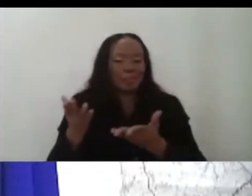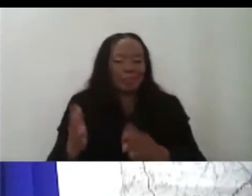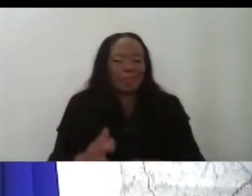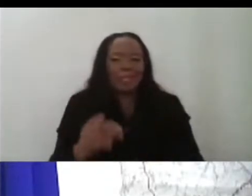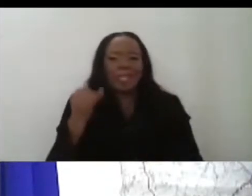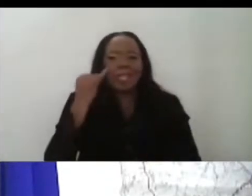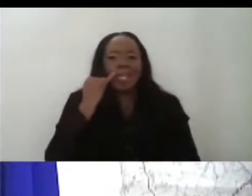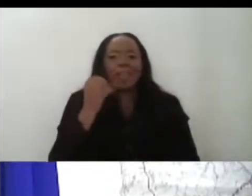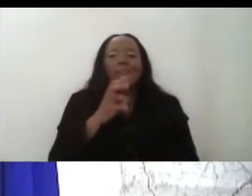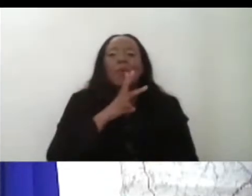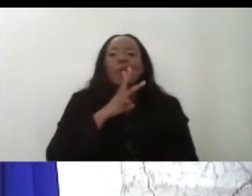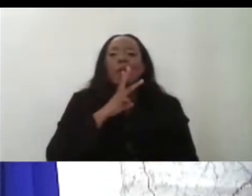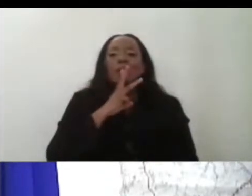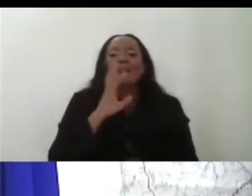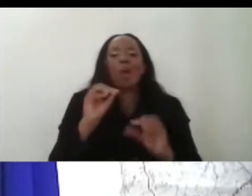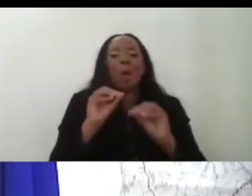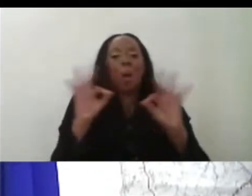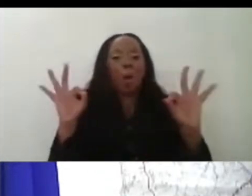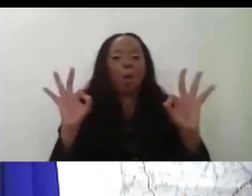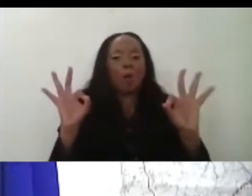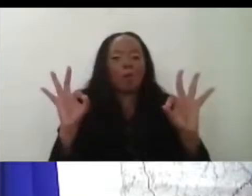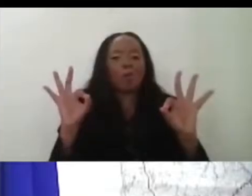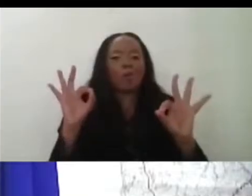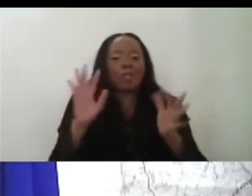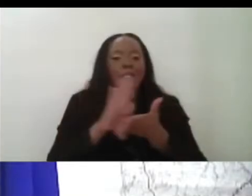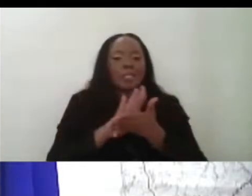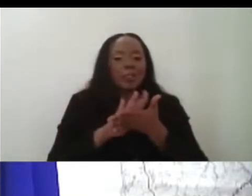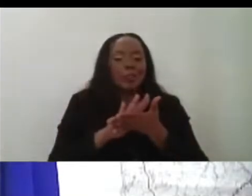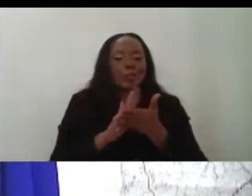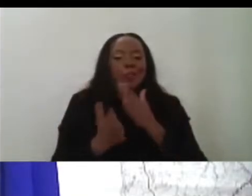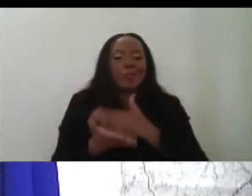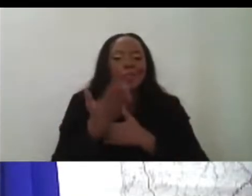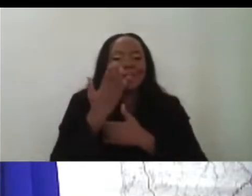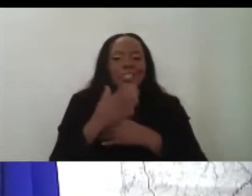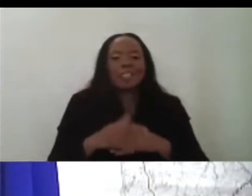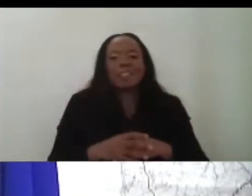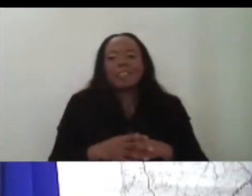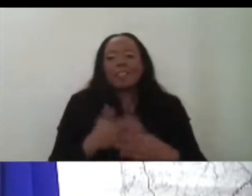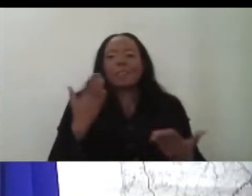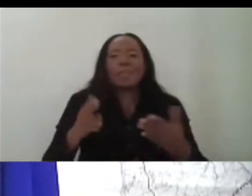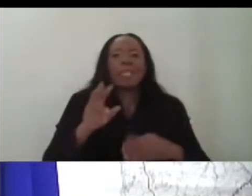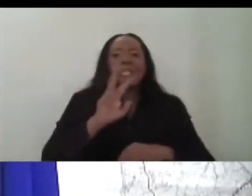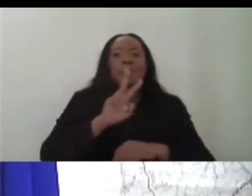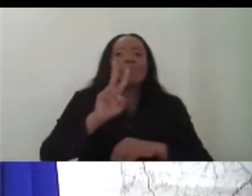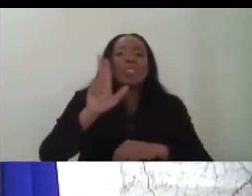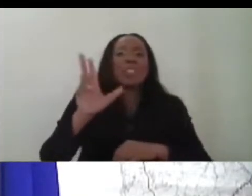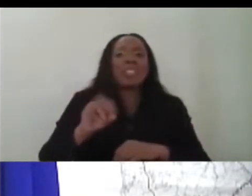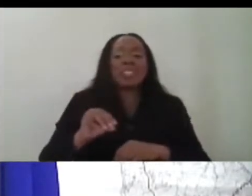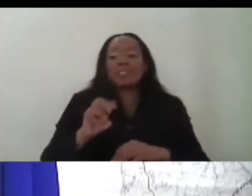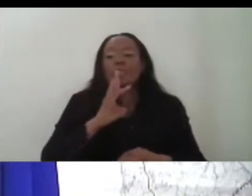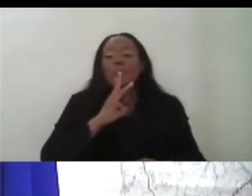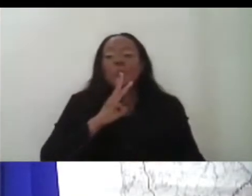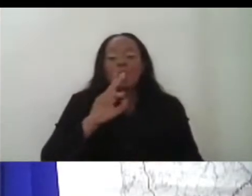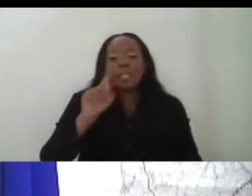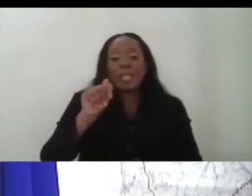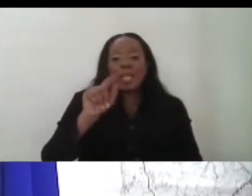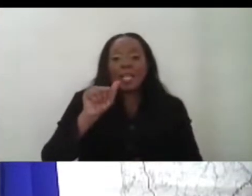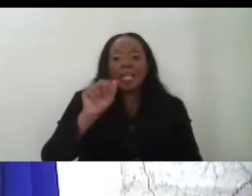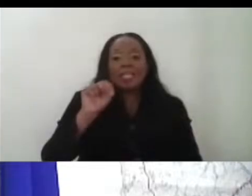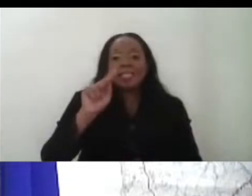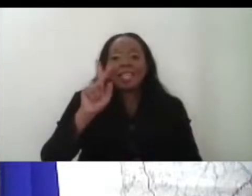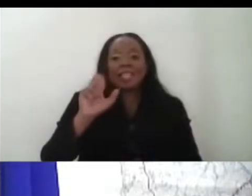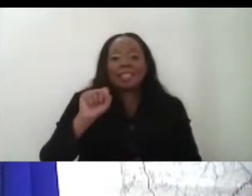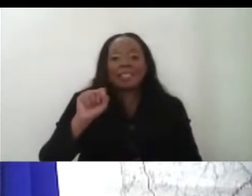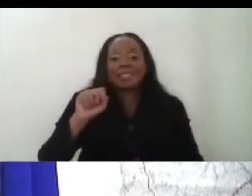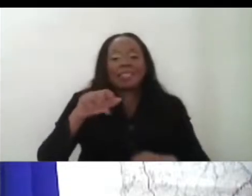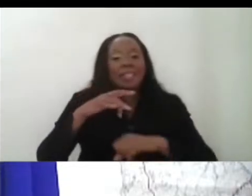8 o'clock in the morning, then by 3 o'clock or 2:30, the tanks might be empty because the children don't even know the water's gone off. The tank kicks